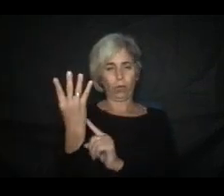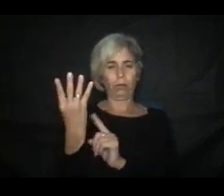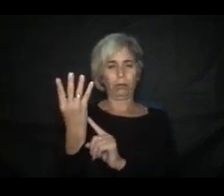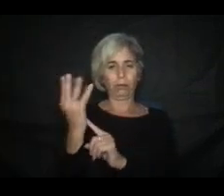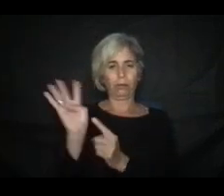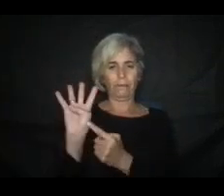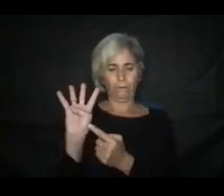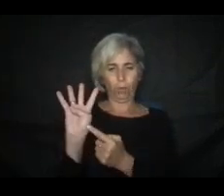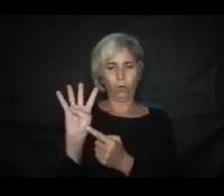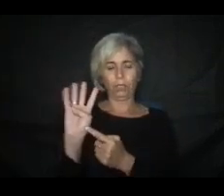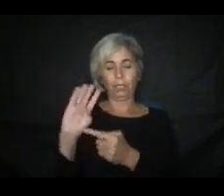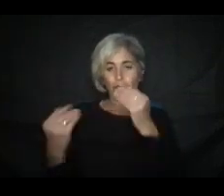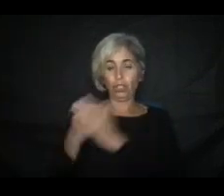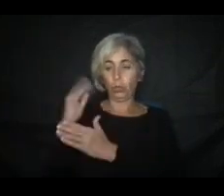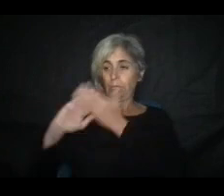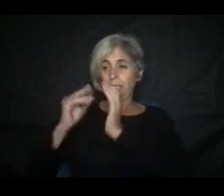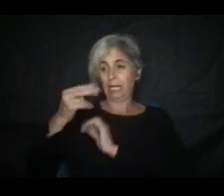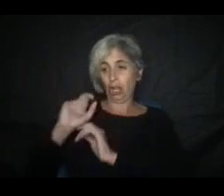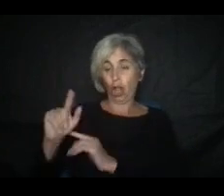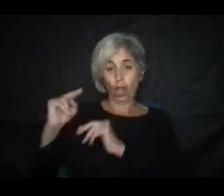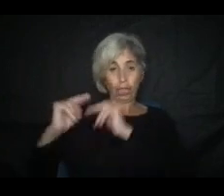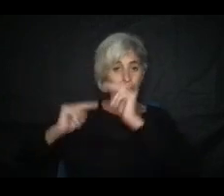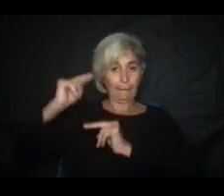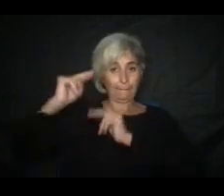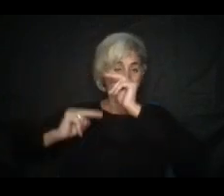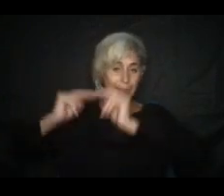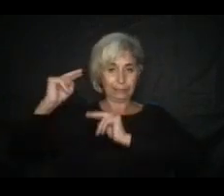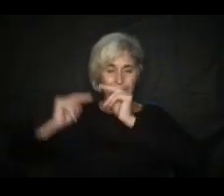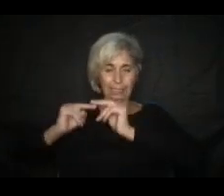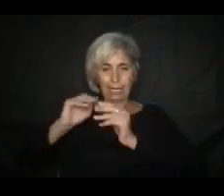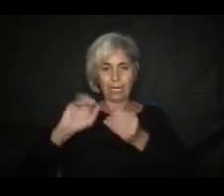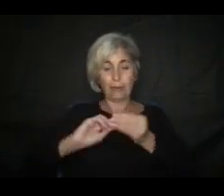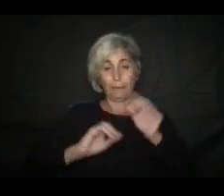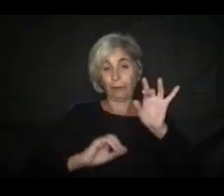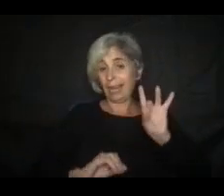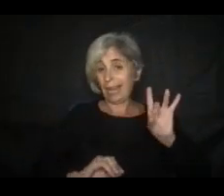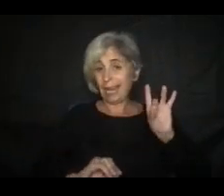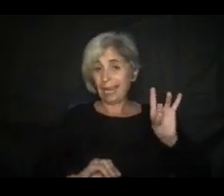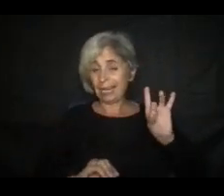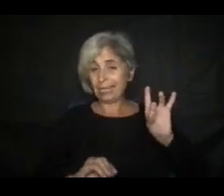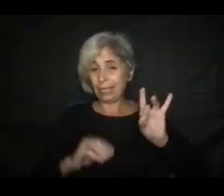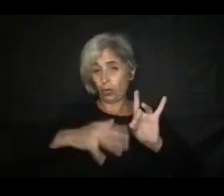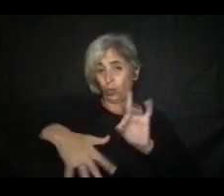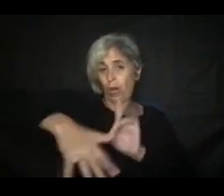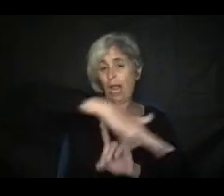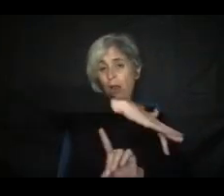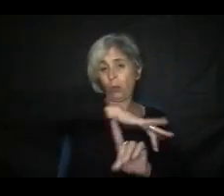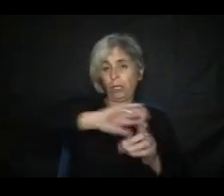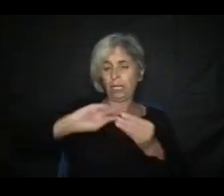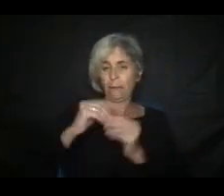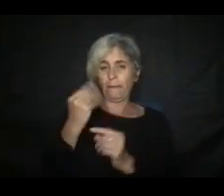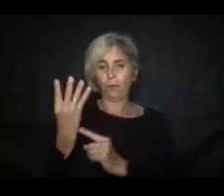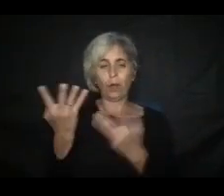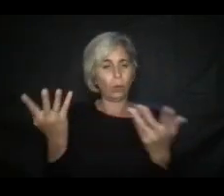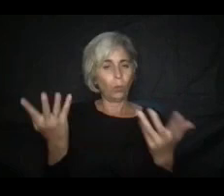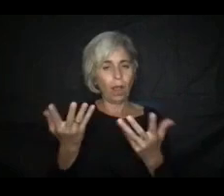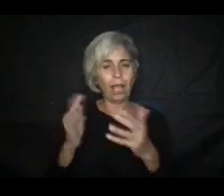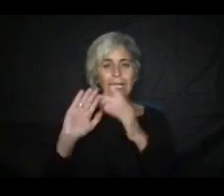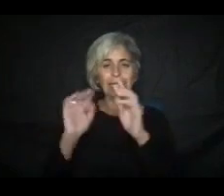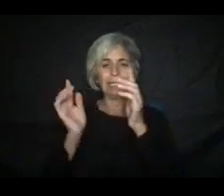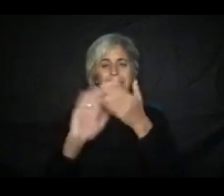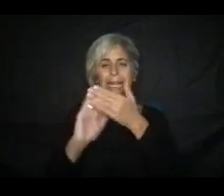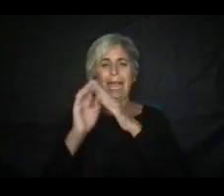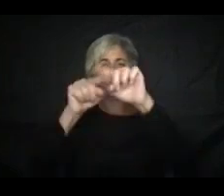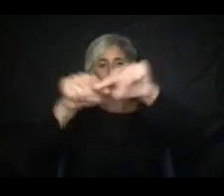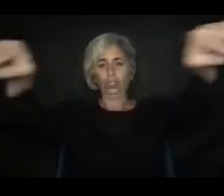new City Hall building. And number 8, just kind of surrounding number 4, is the Town Square